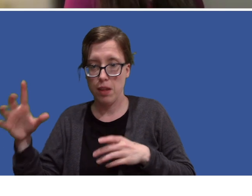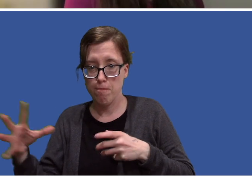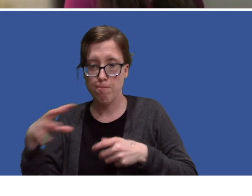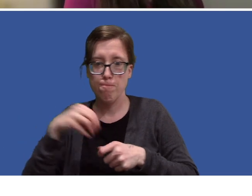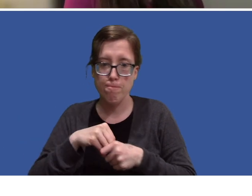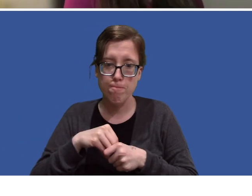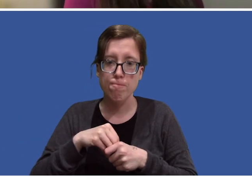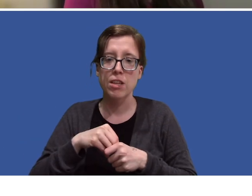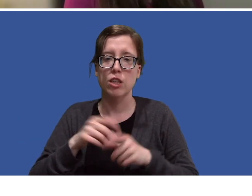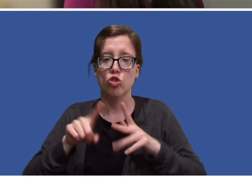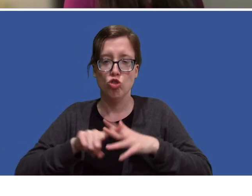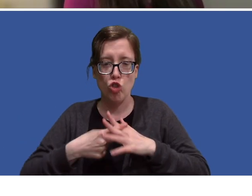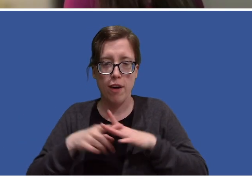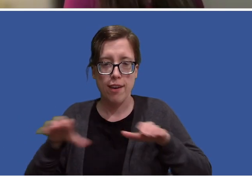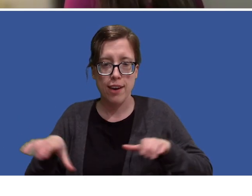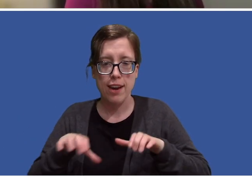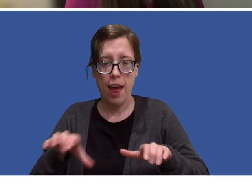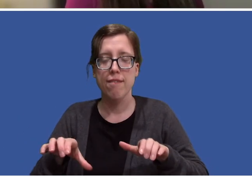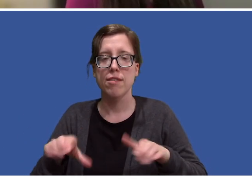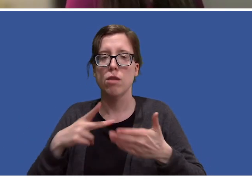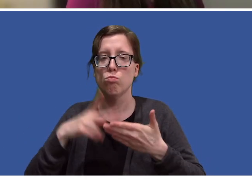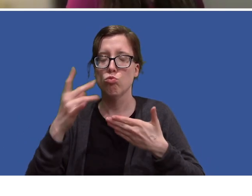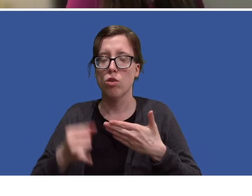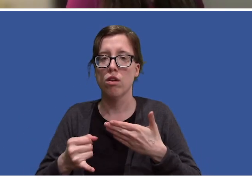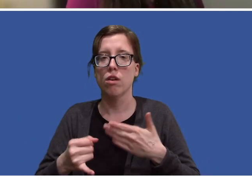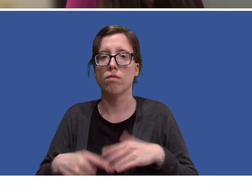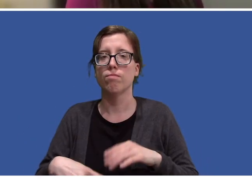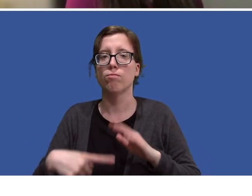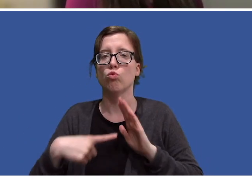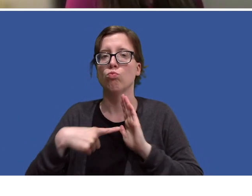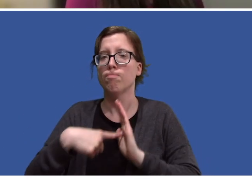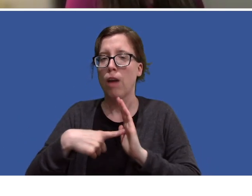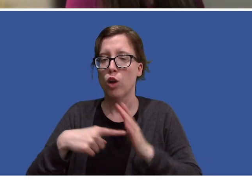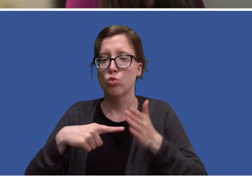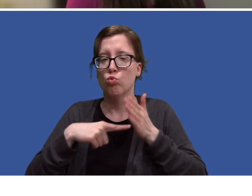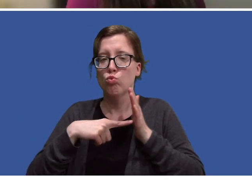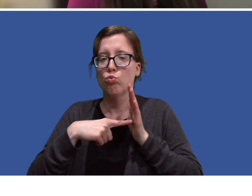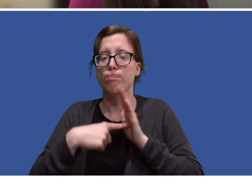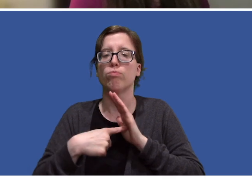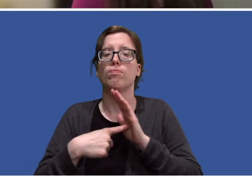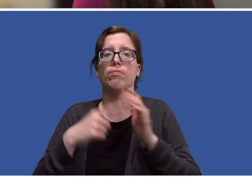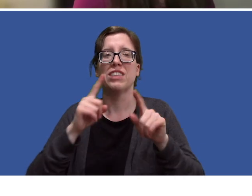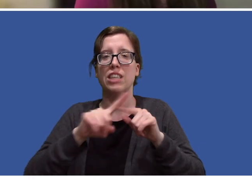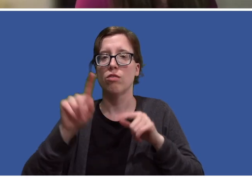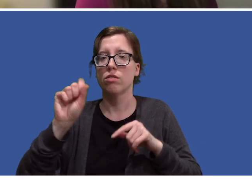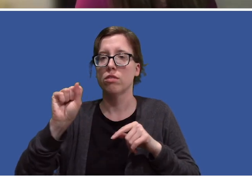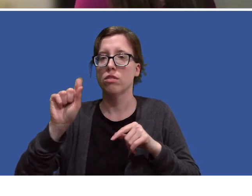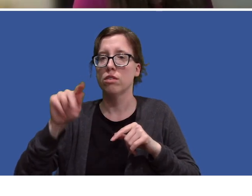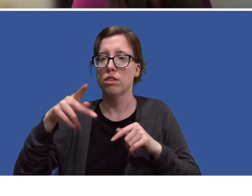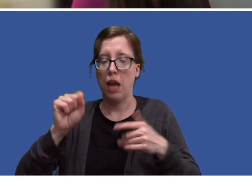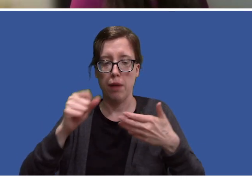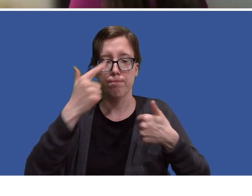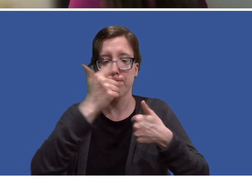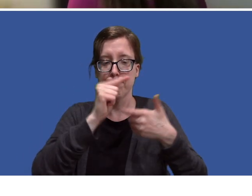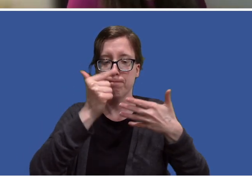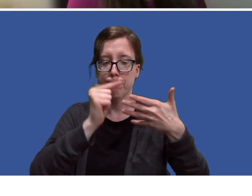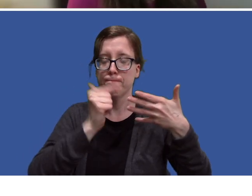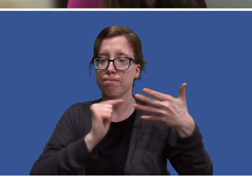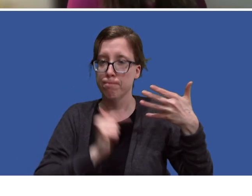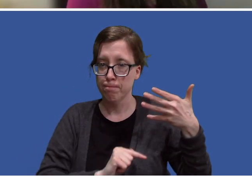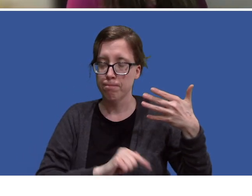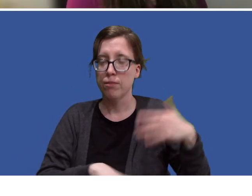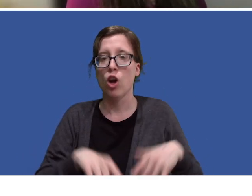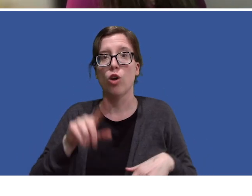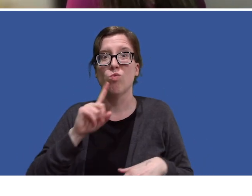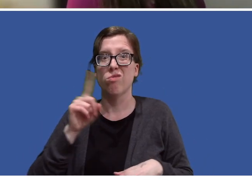the steps that need to be followed. Art class is a really great one for this.